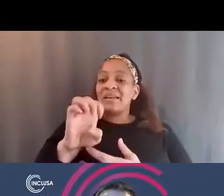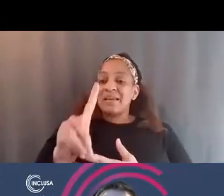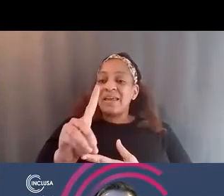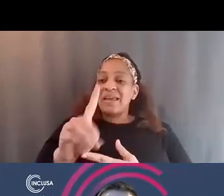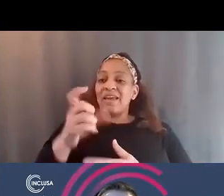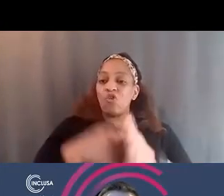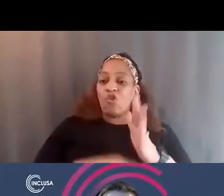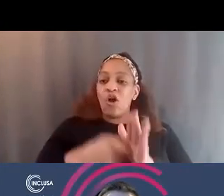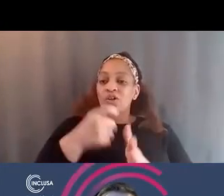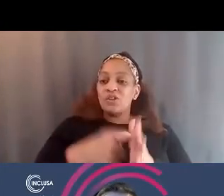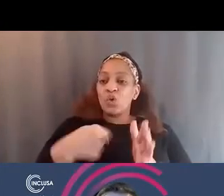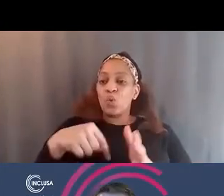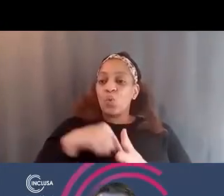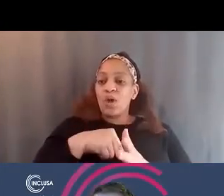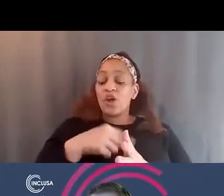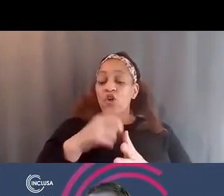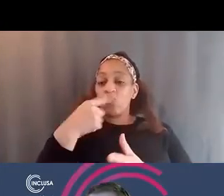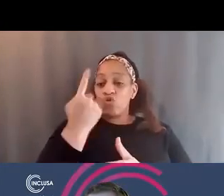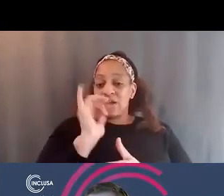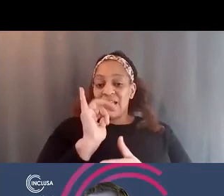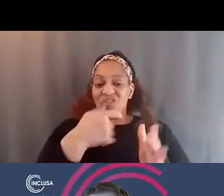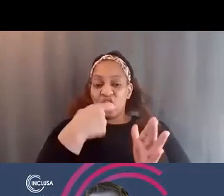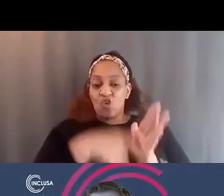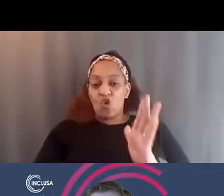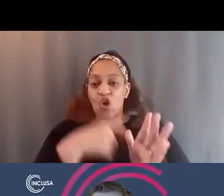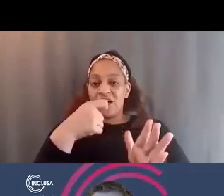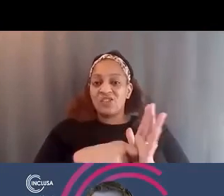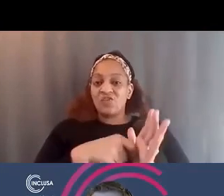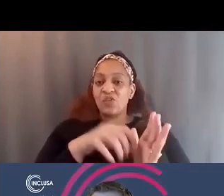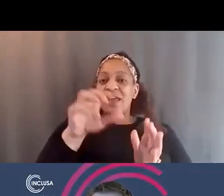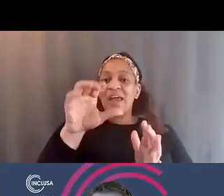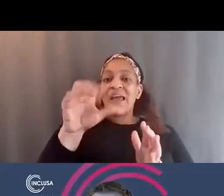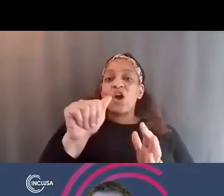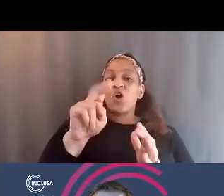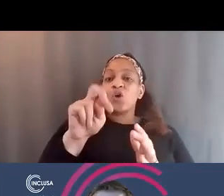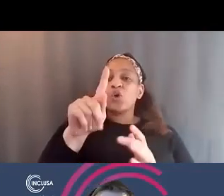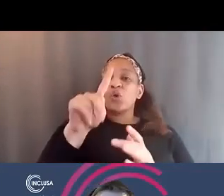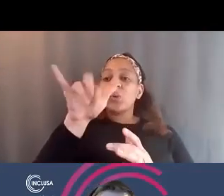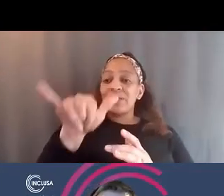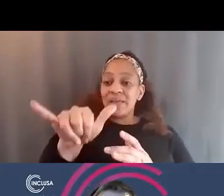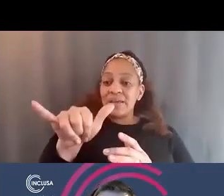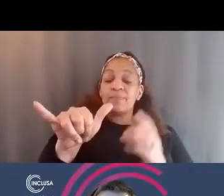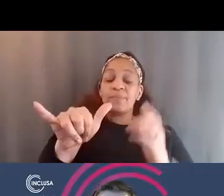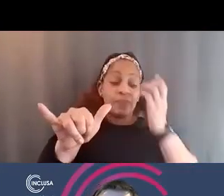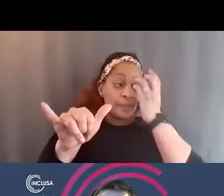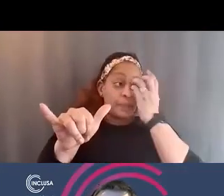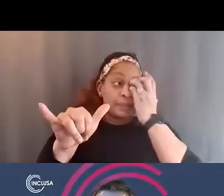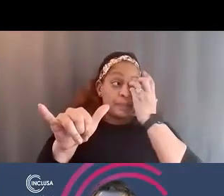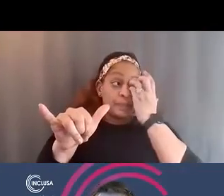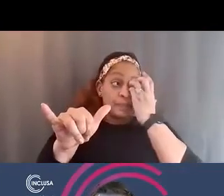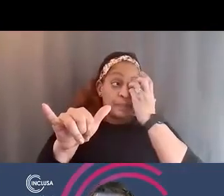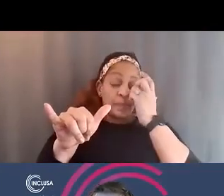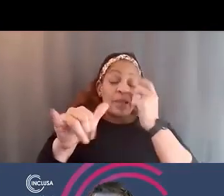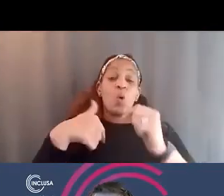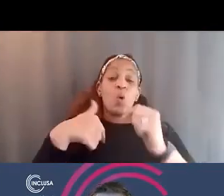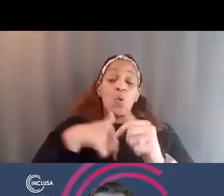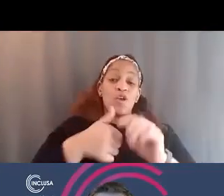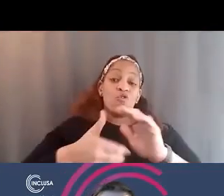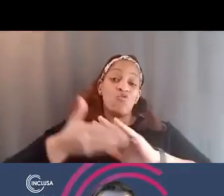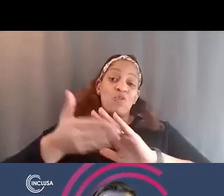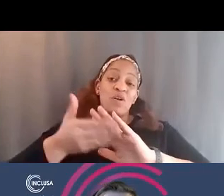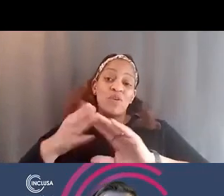at some cost to acuity ratio, because we are a Medicaid or managed care organization. Our capitation